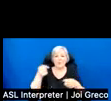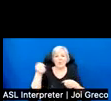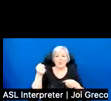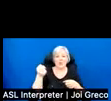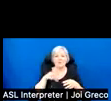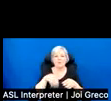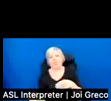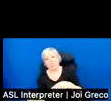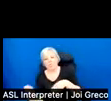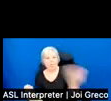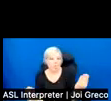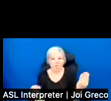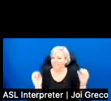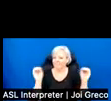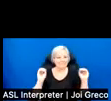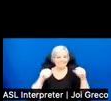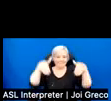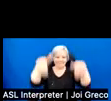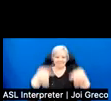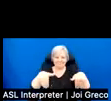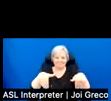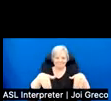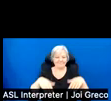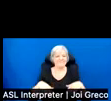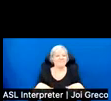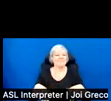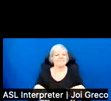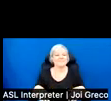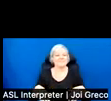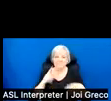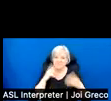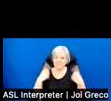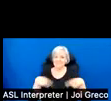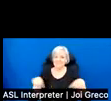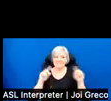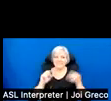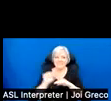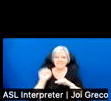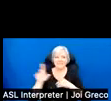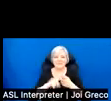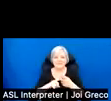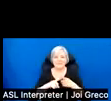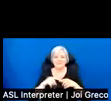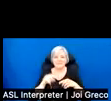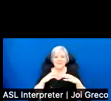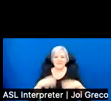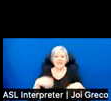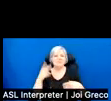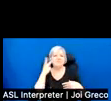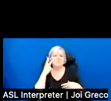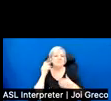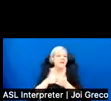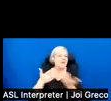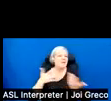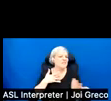of non-magnetic cards. So the final design was successfully printed and shipped to the client to allow for a hands-on experience with the device.